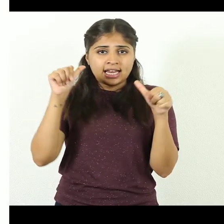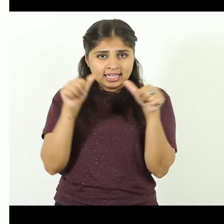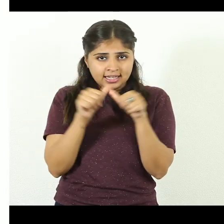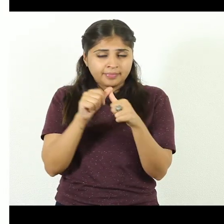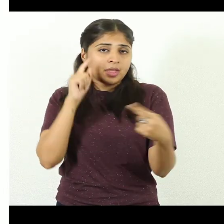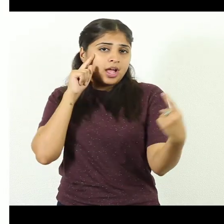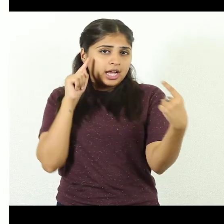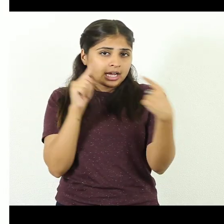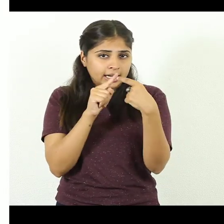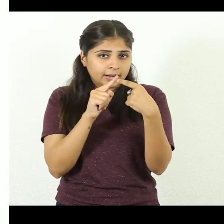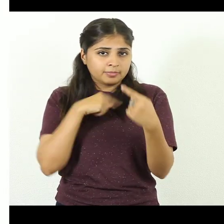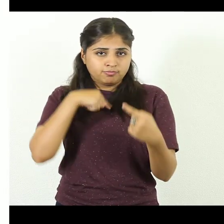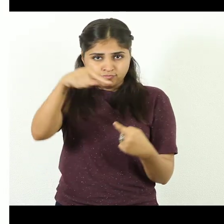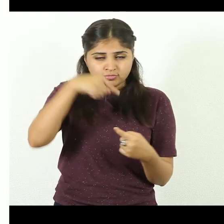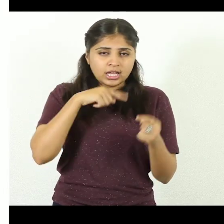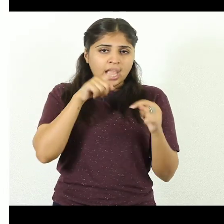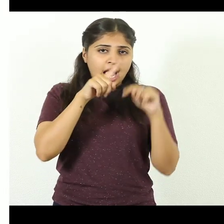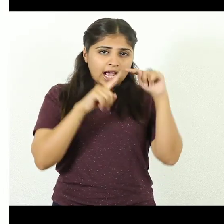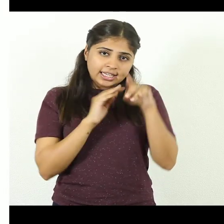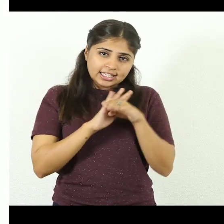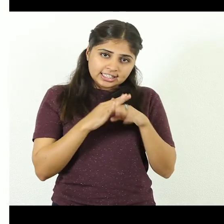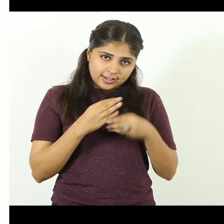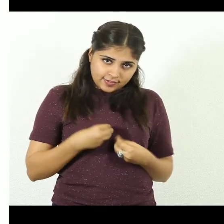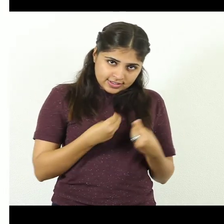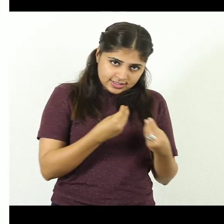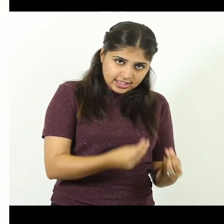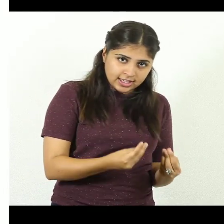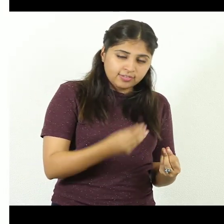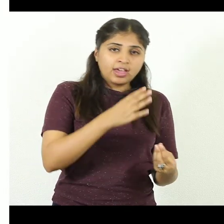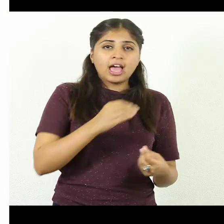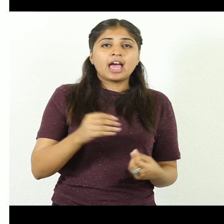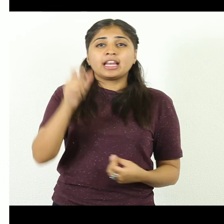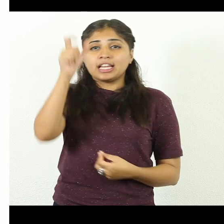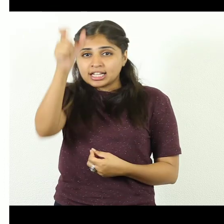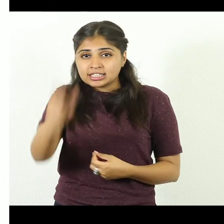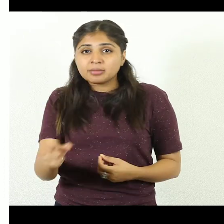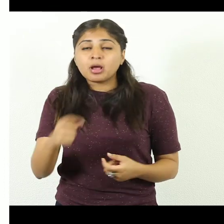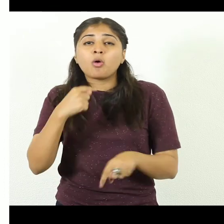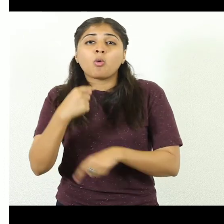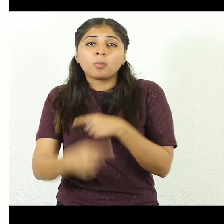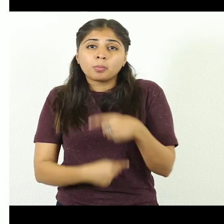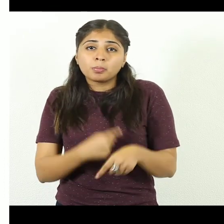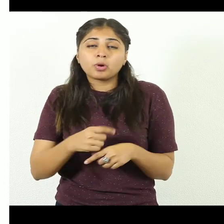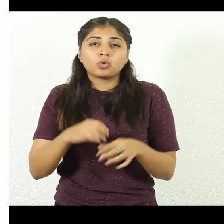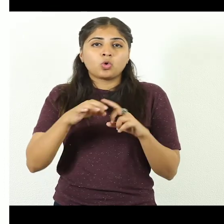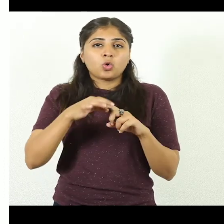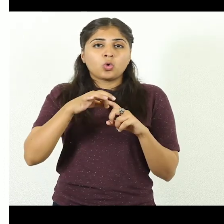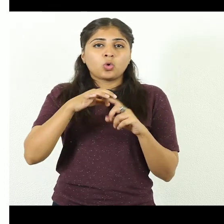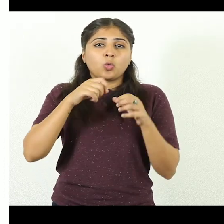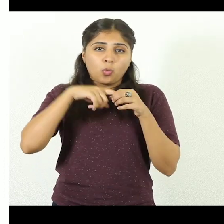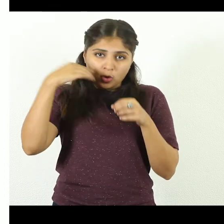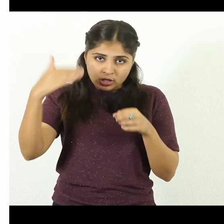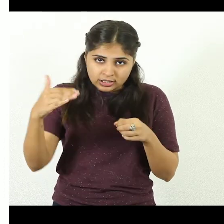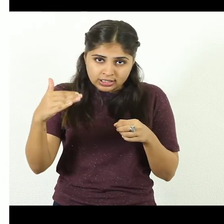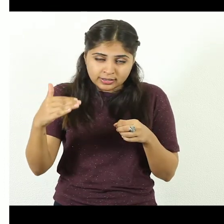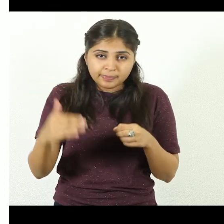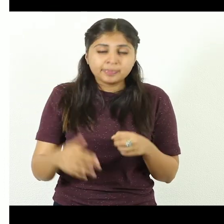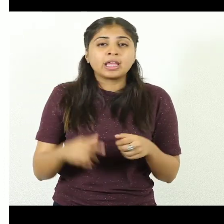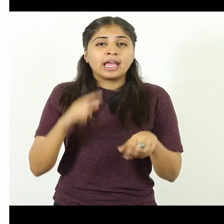Service Level Agreement. SLA is an agreement between an IT service provider and a customer about the